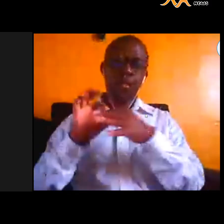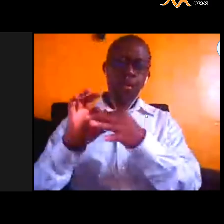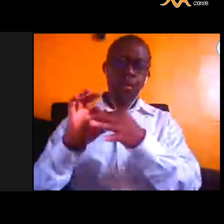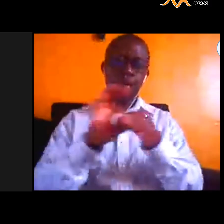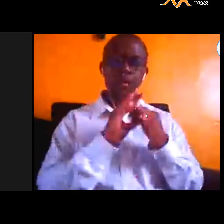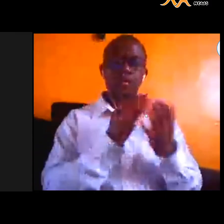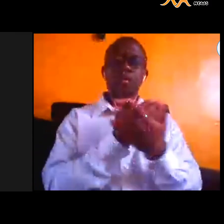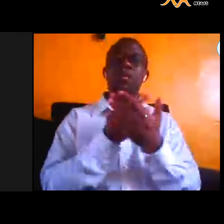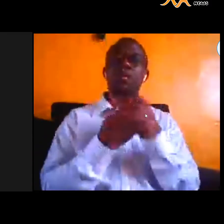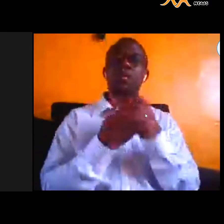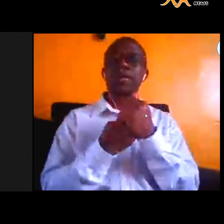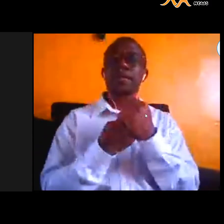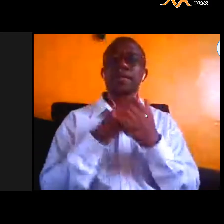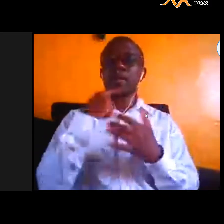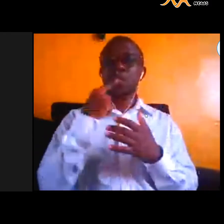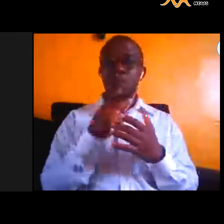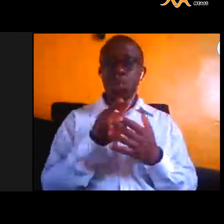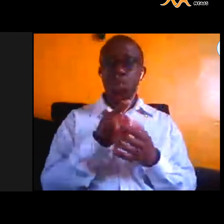up the